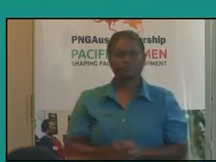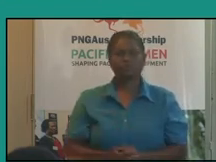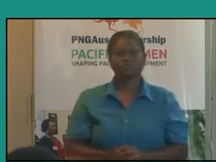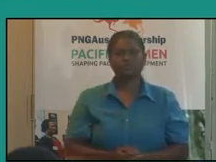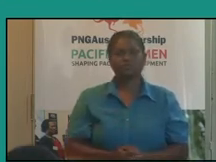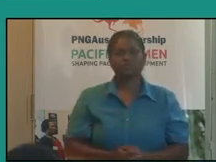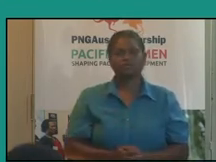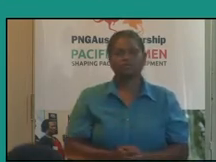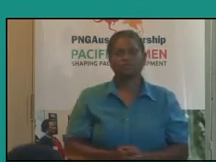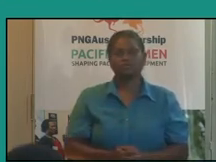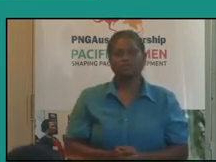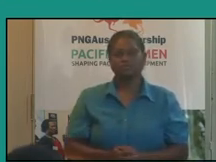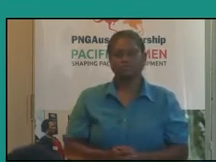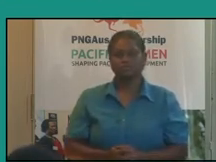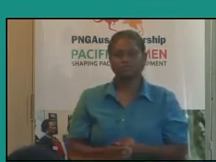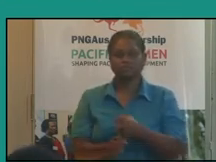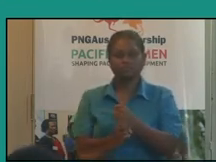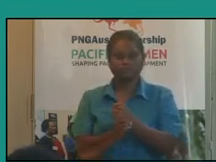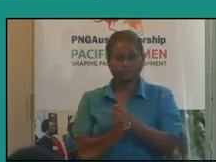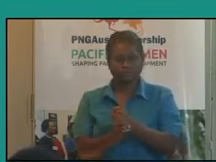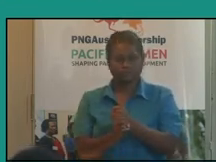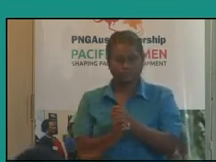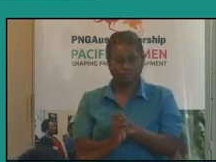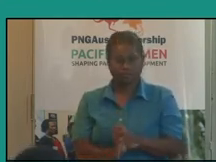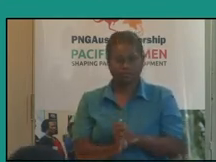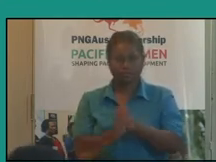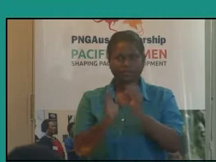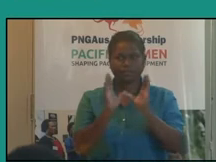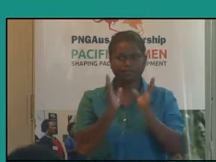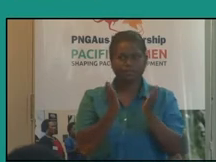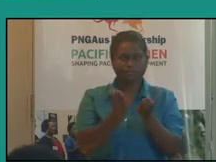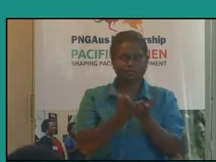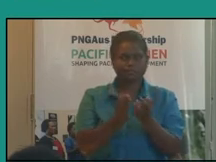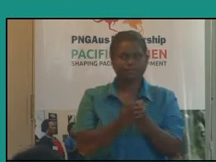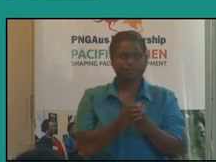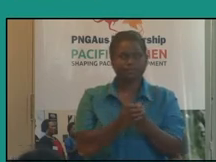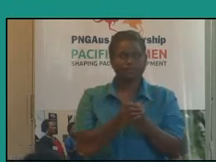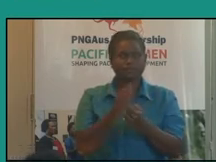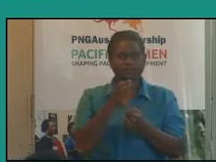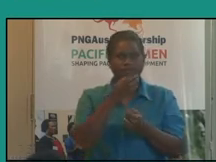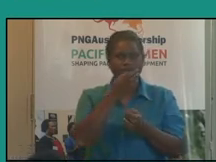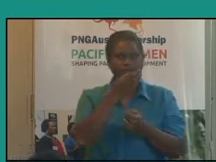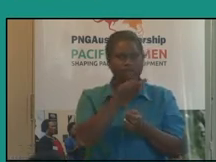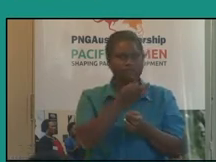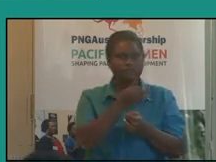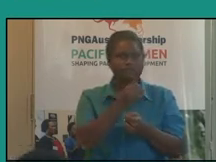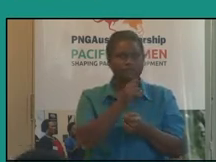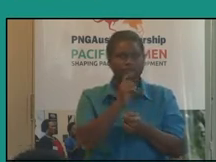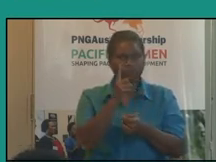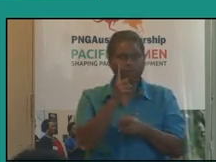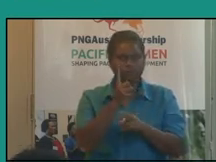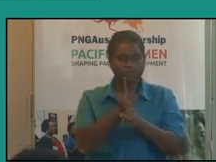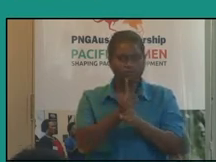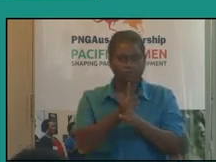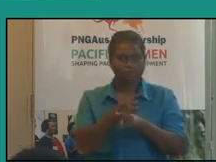of Integrity of Political Parties. Dr. Gelu, as to the point that Teresa has just made about